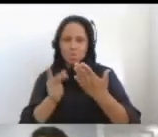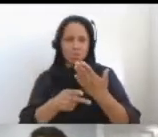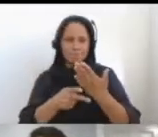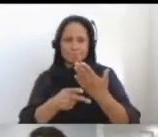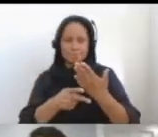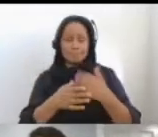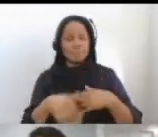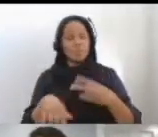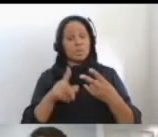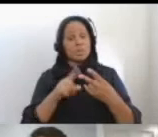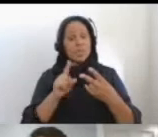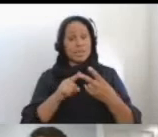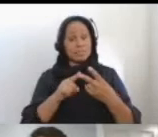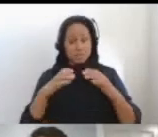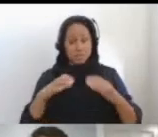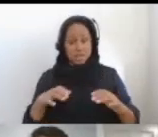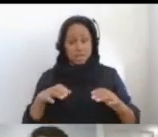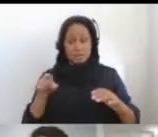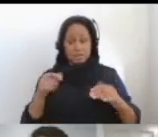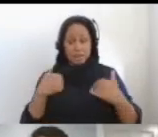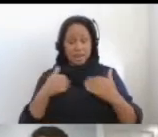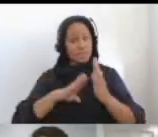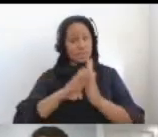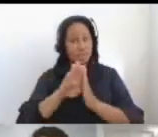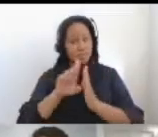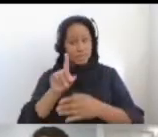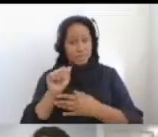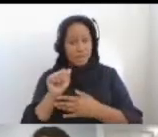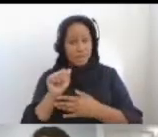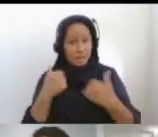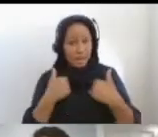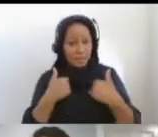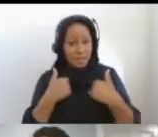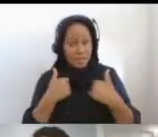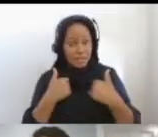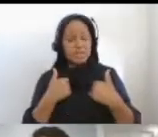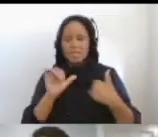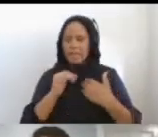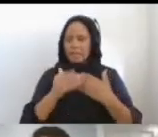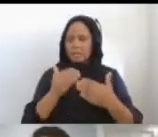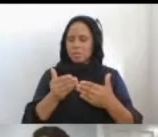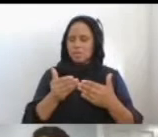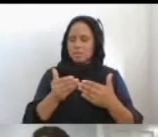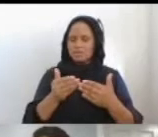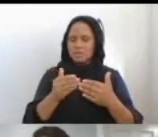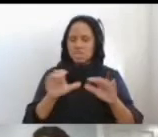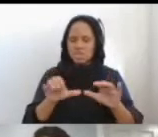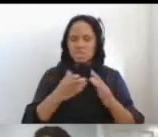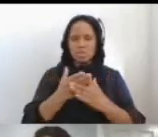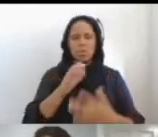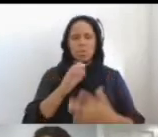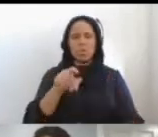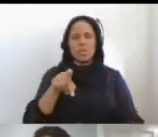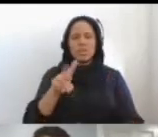does this client have a developmental disability? And that eligibility process is done through OPWDD. That is